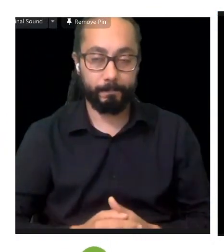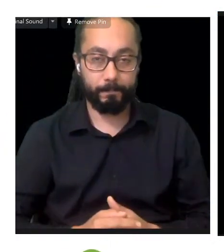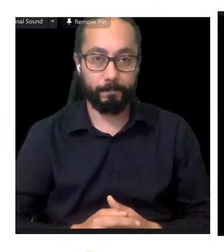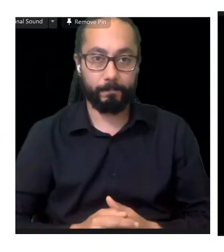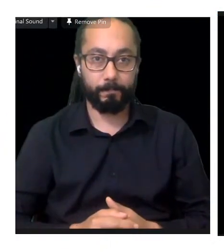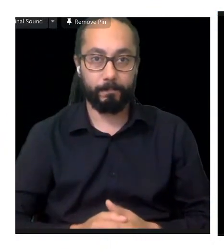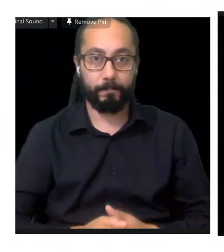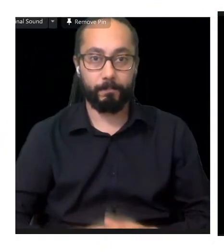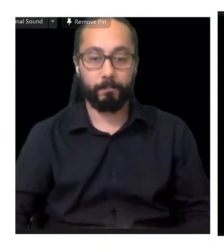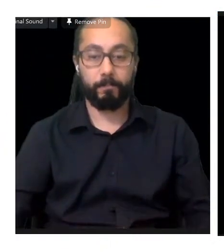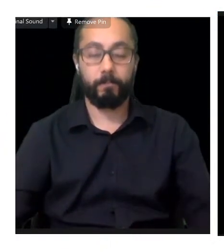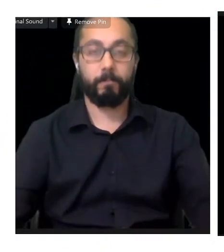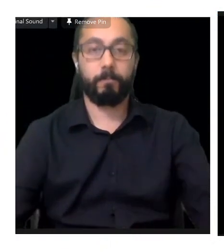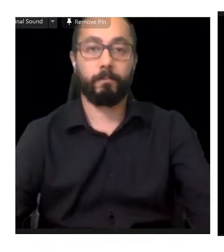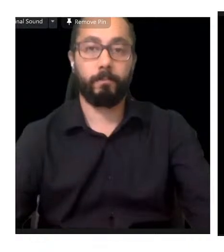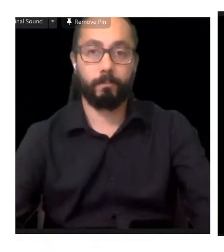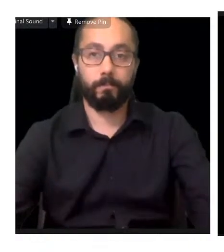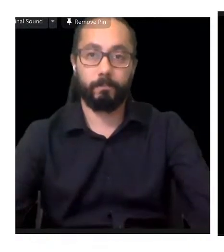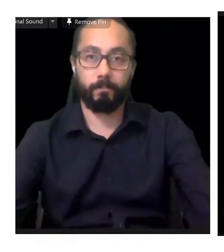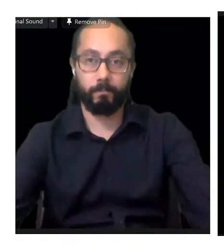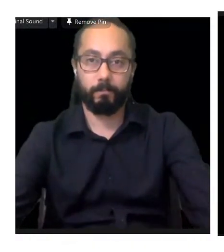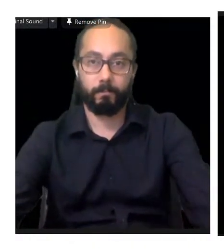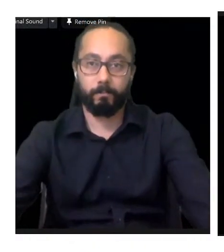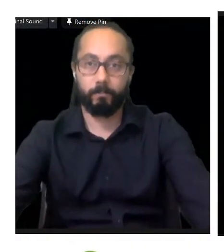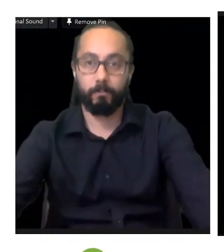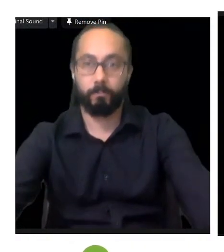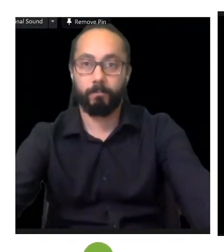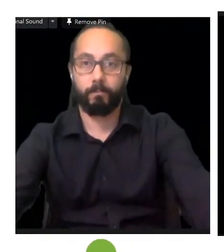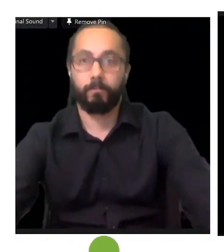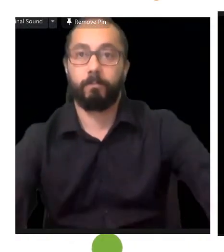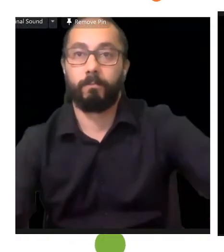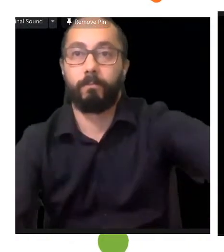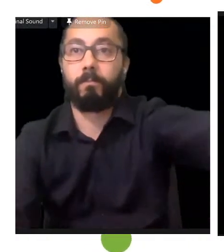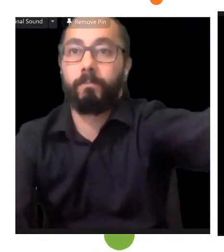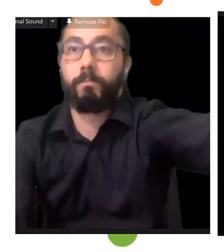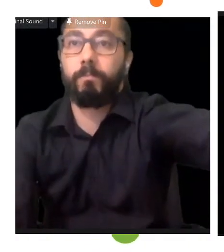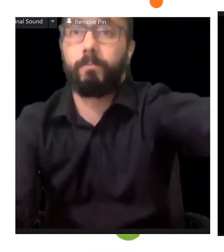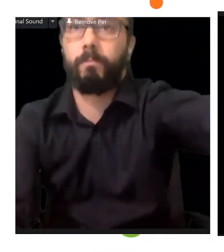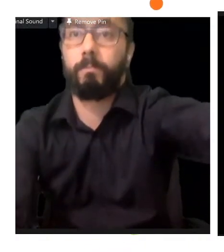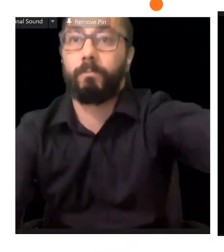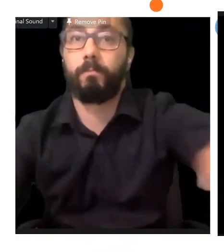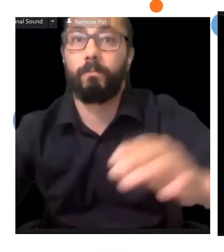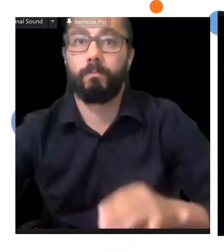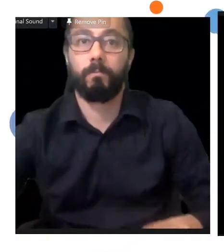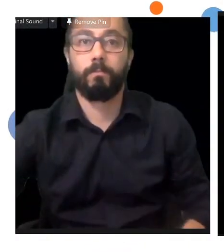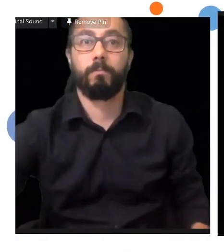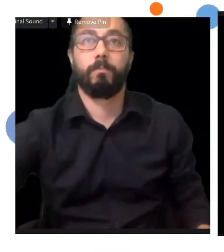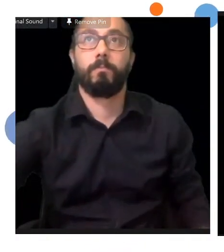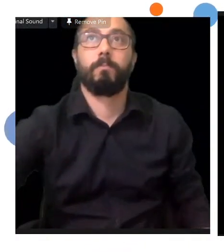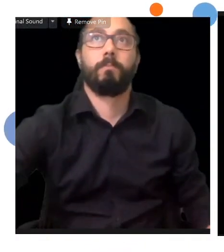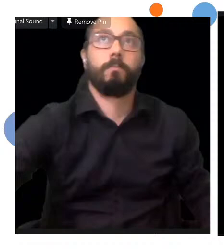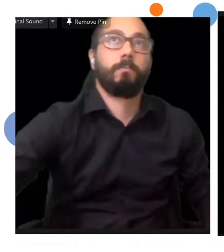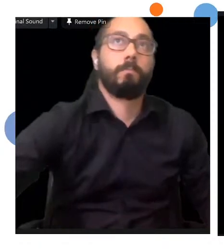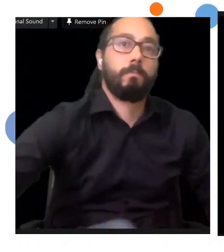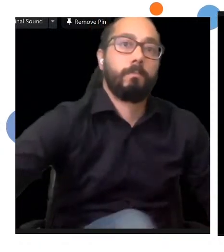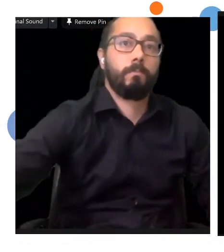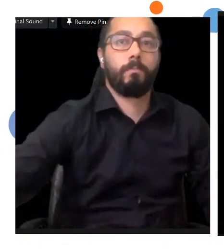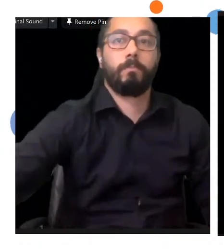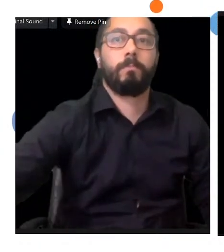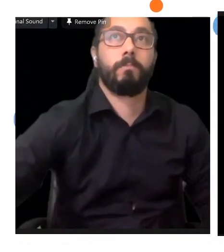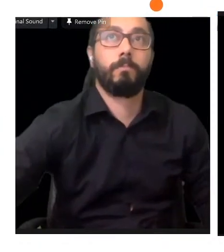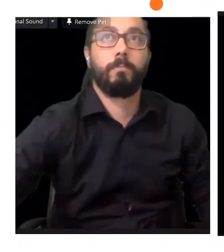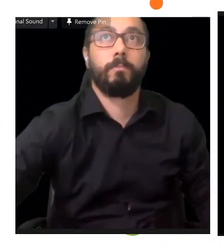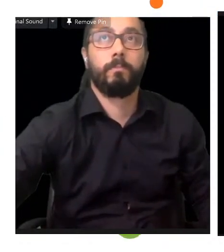2021. And, you know, what's interesting is that when we ask culture goers about